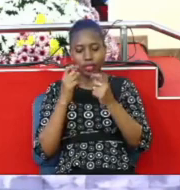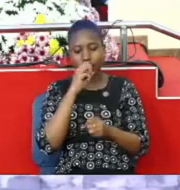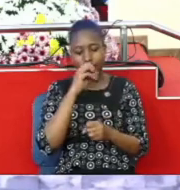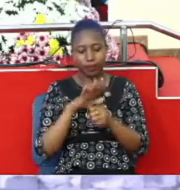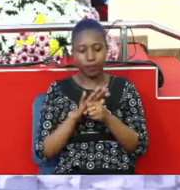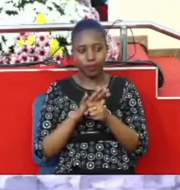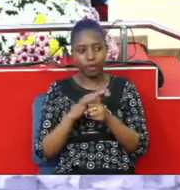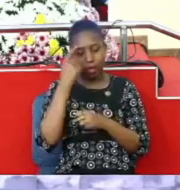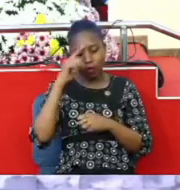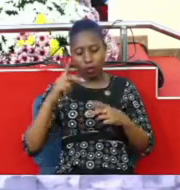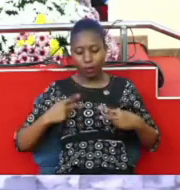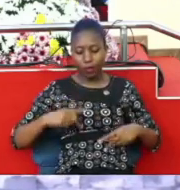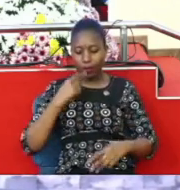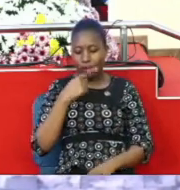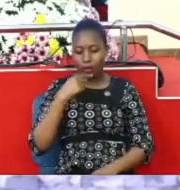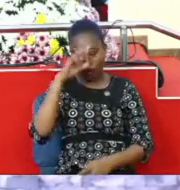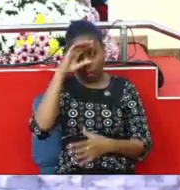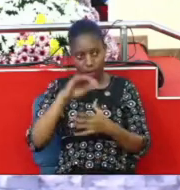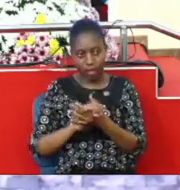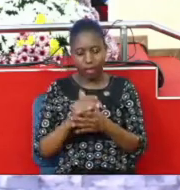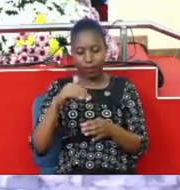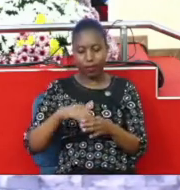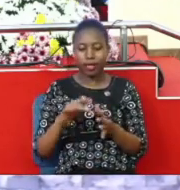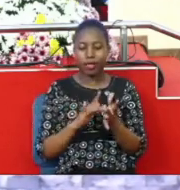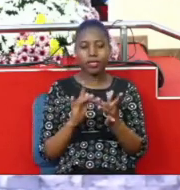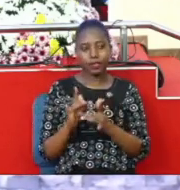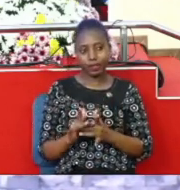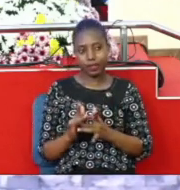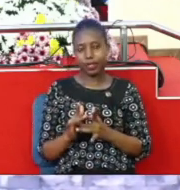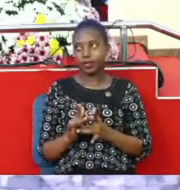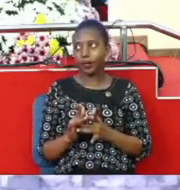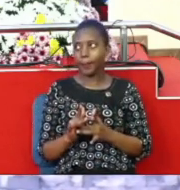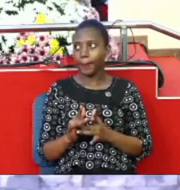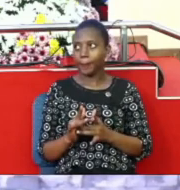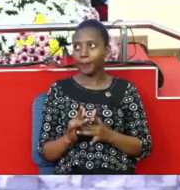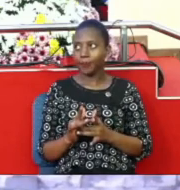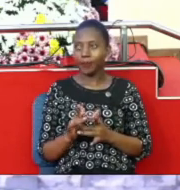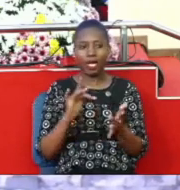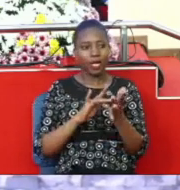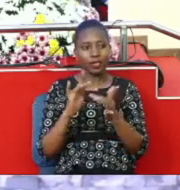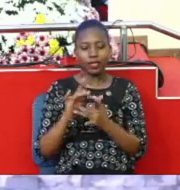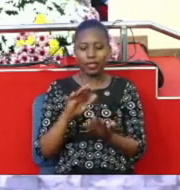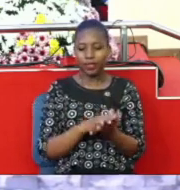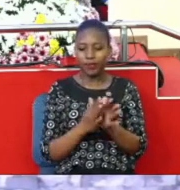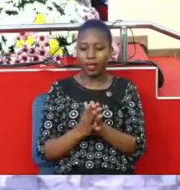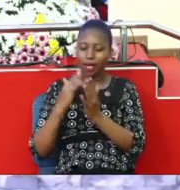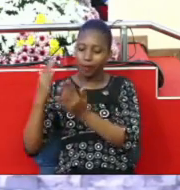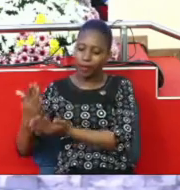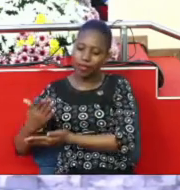Jesus became our propitiation. He became a sacrifice to appease God on our